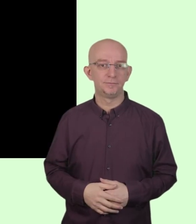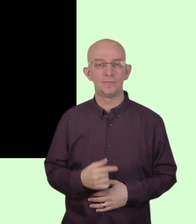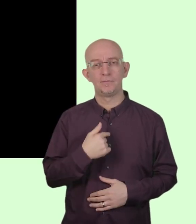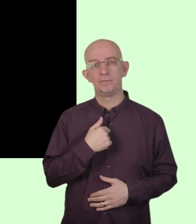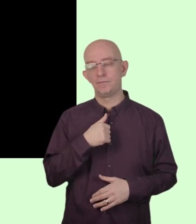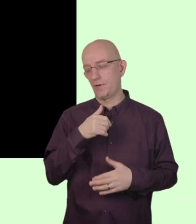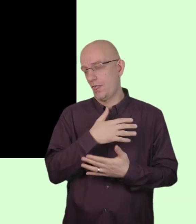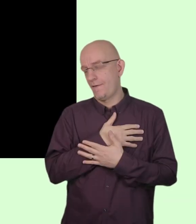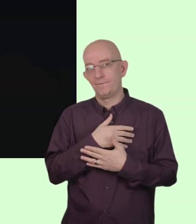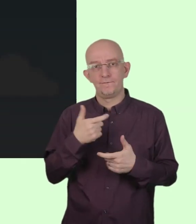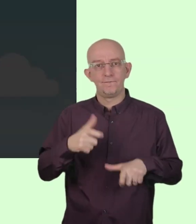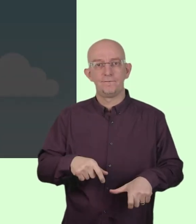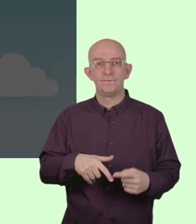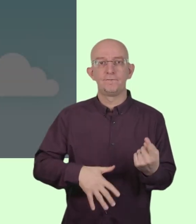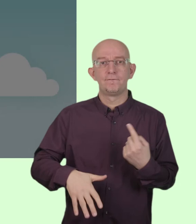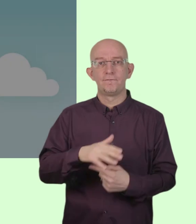I love this place.